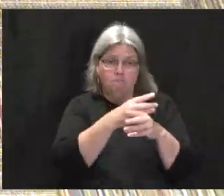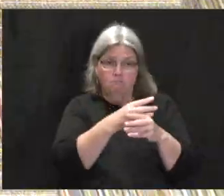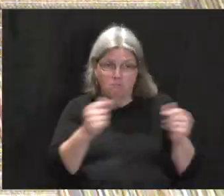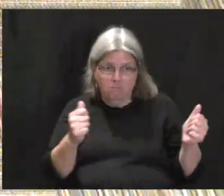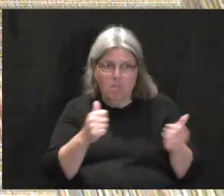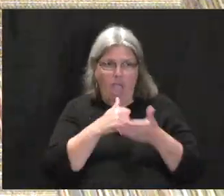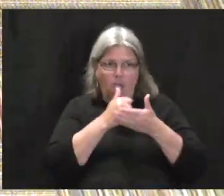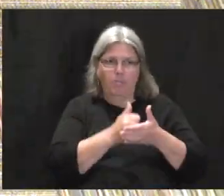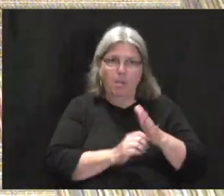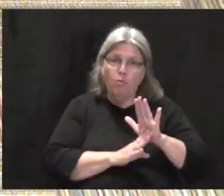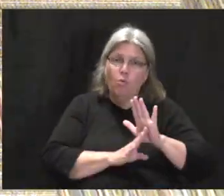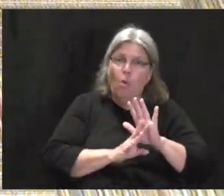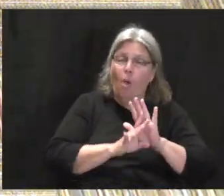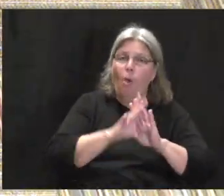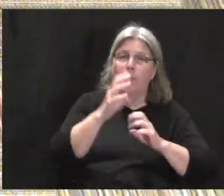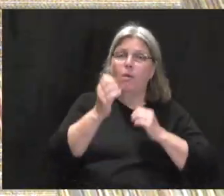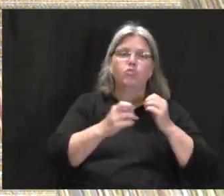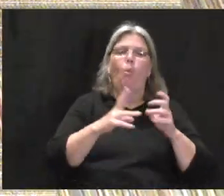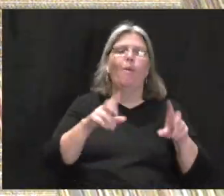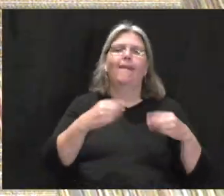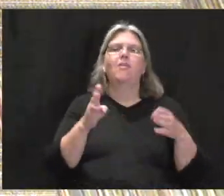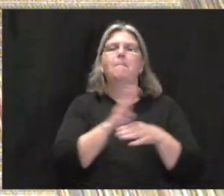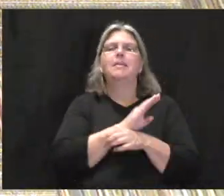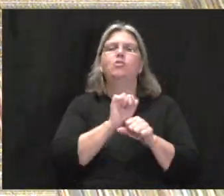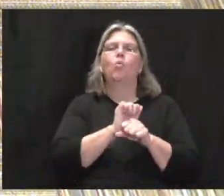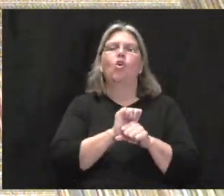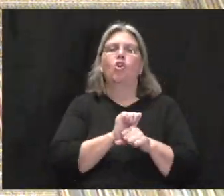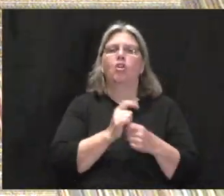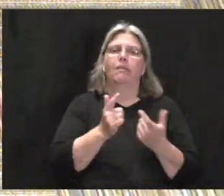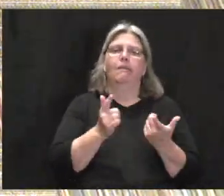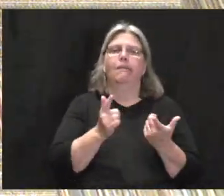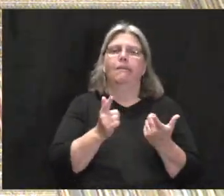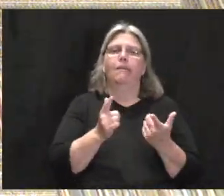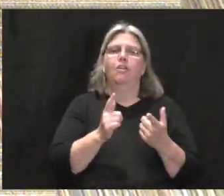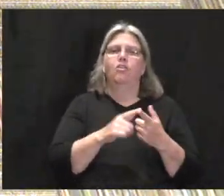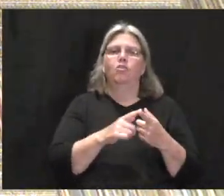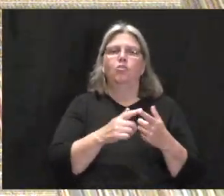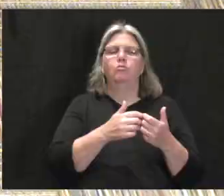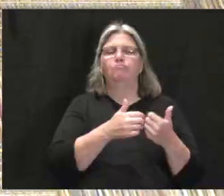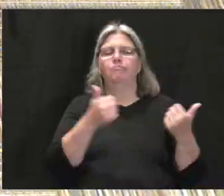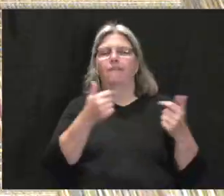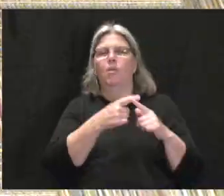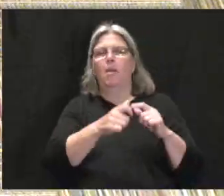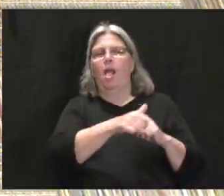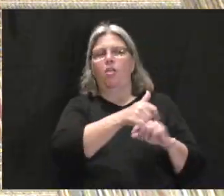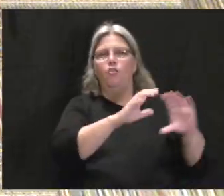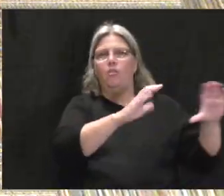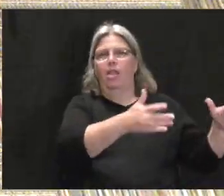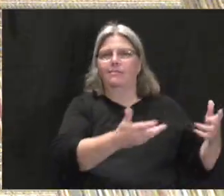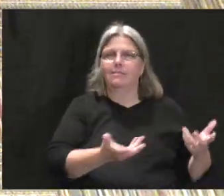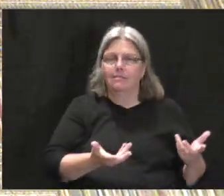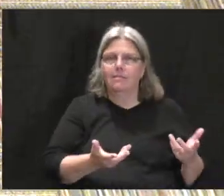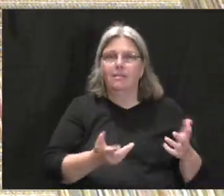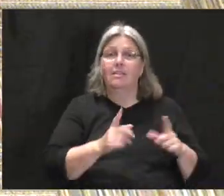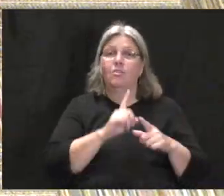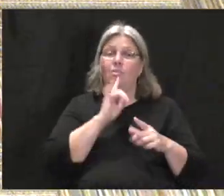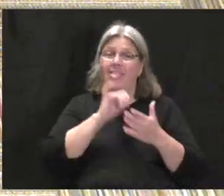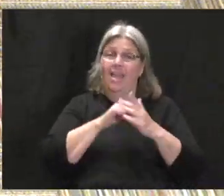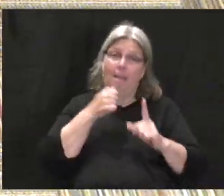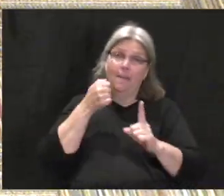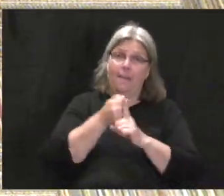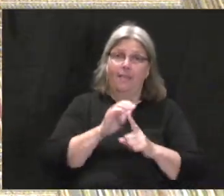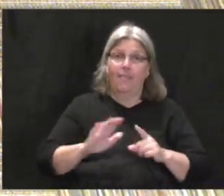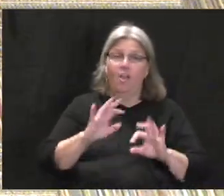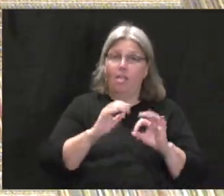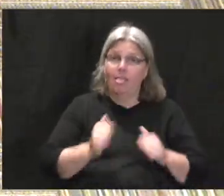lives? So we also spoke about this really important matter of leadership needs to embrace cultural competency, and it goes